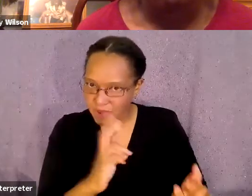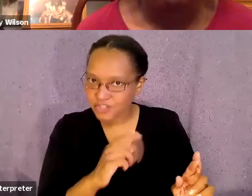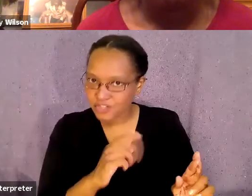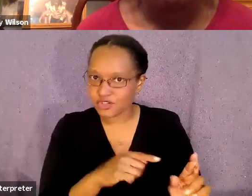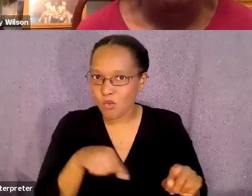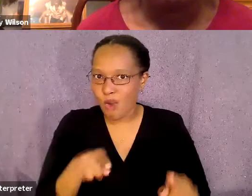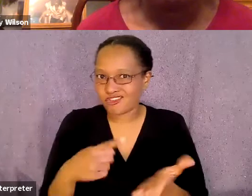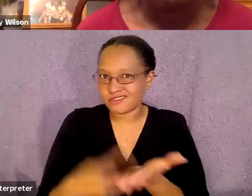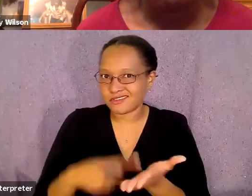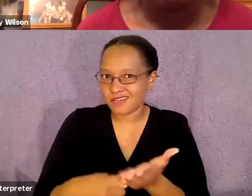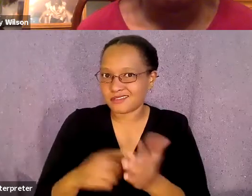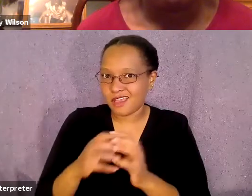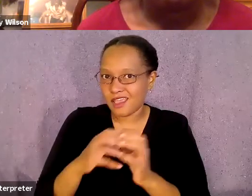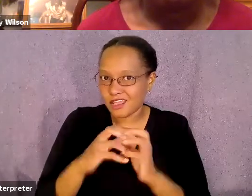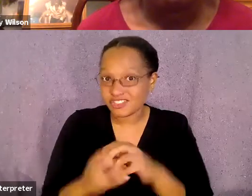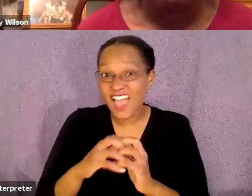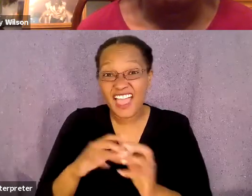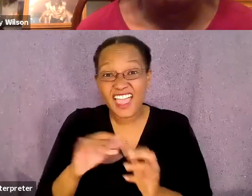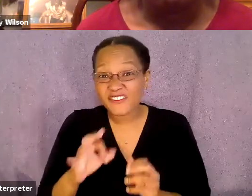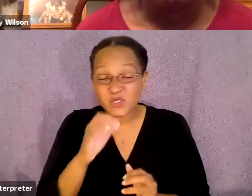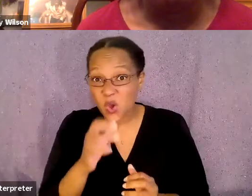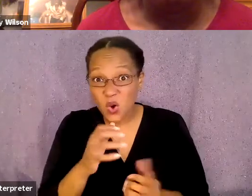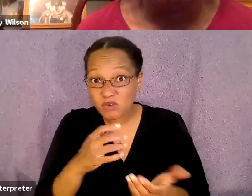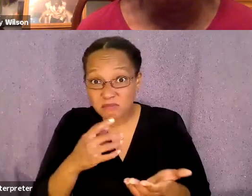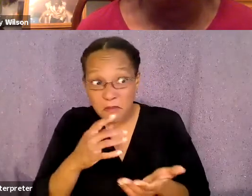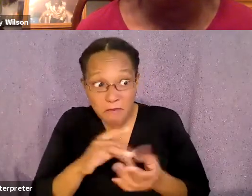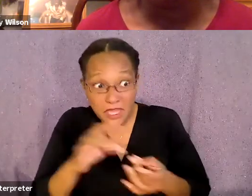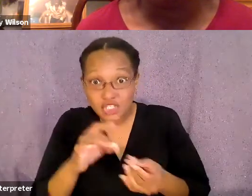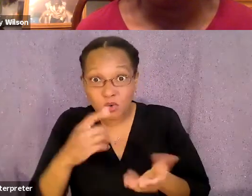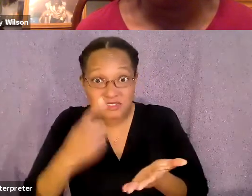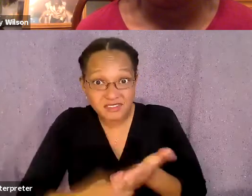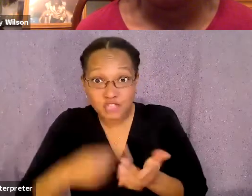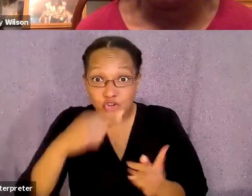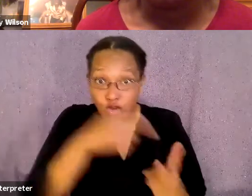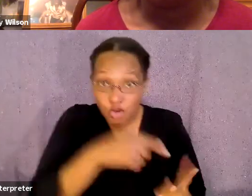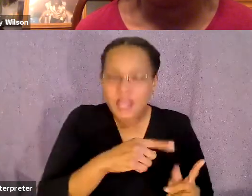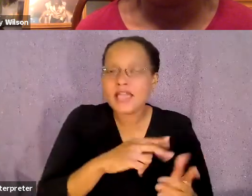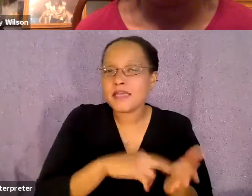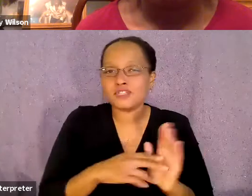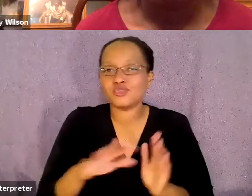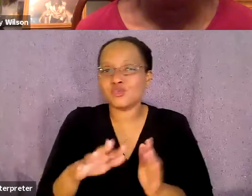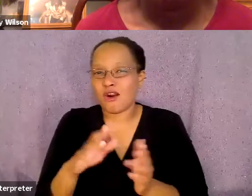not talking about her, then your conversation isn't intersectional.